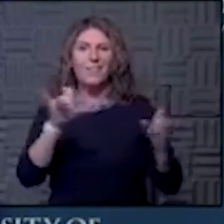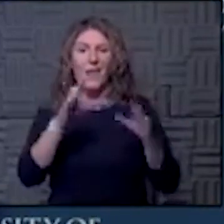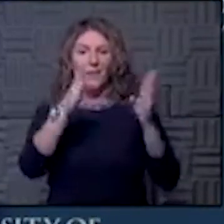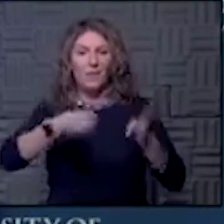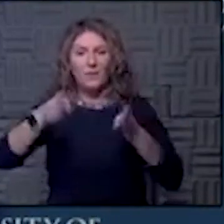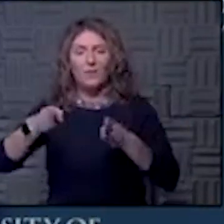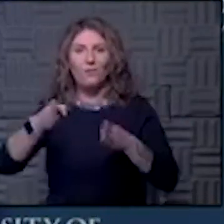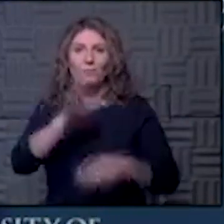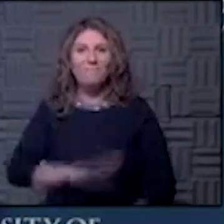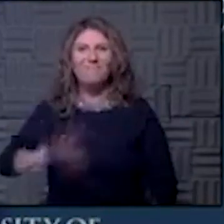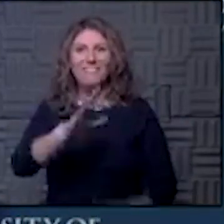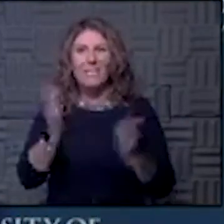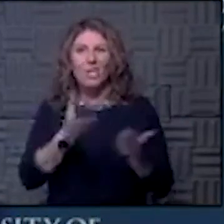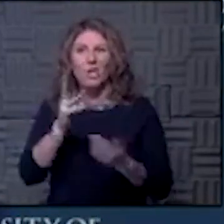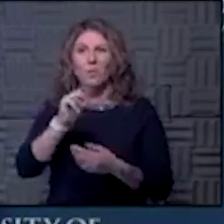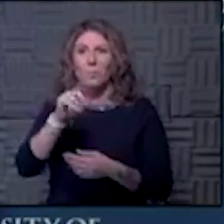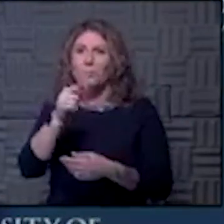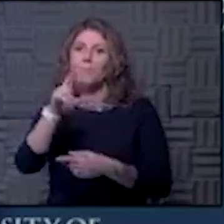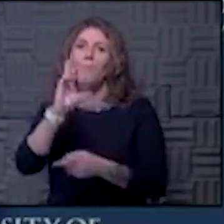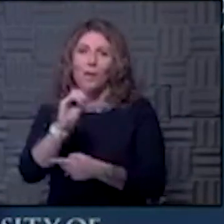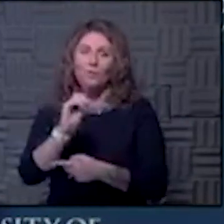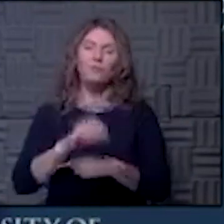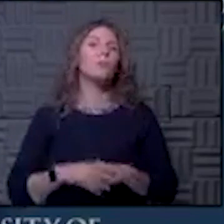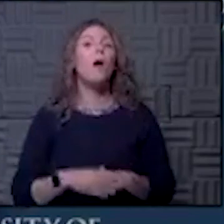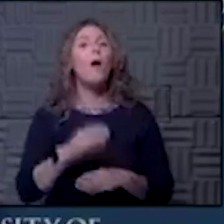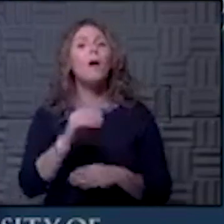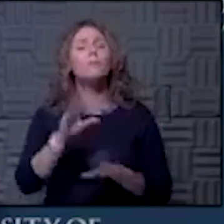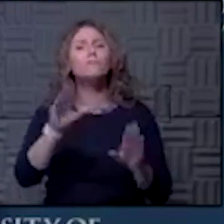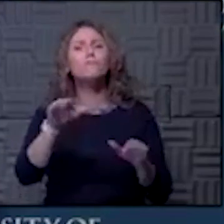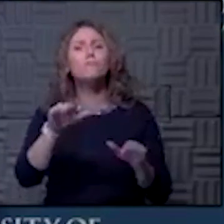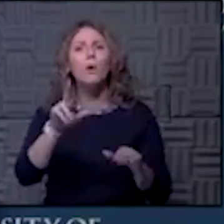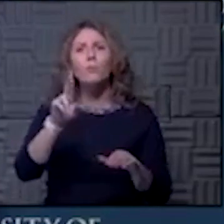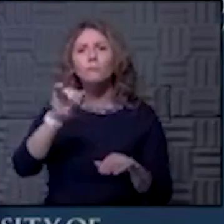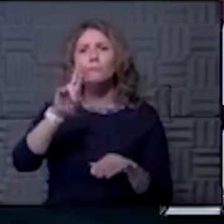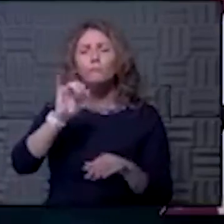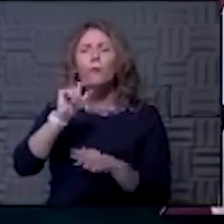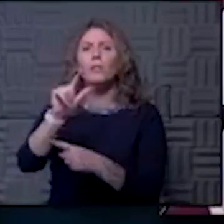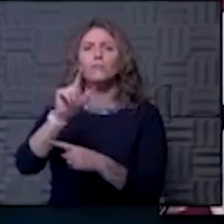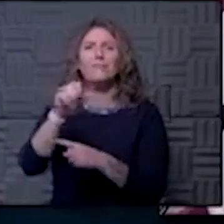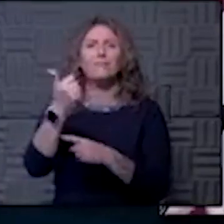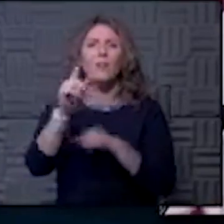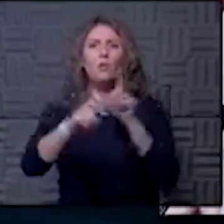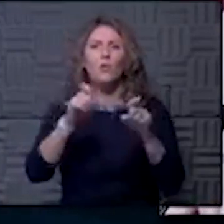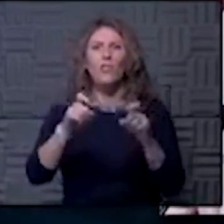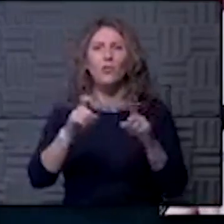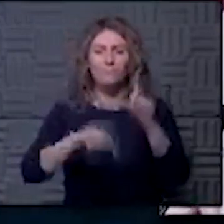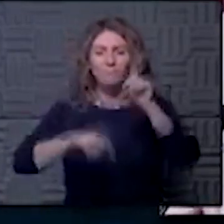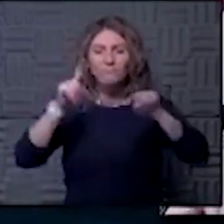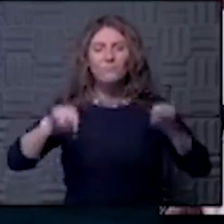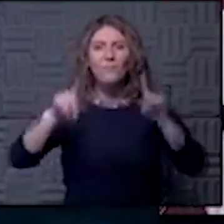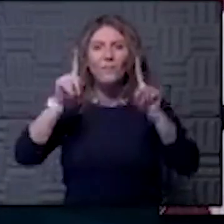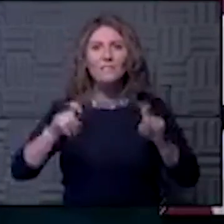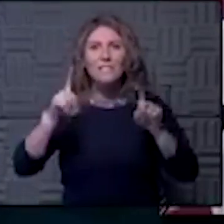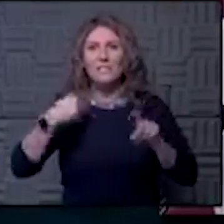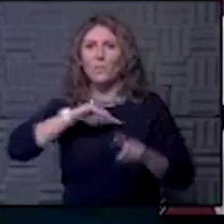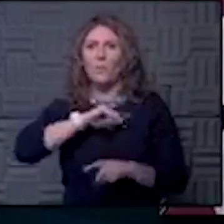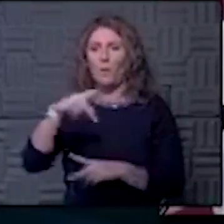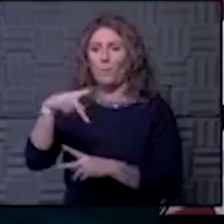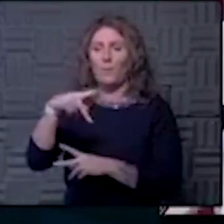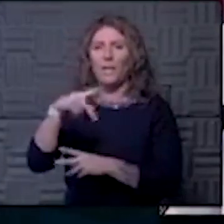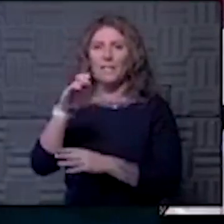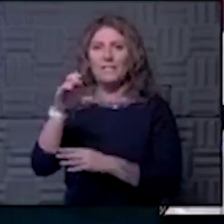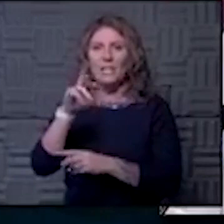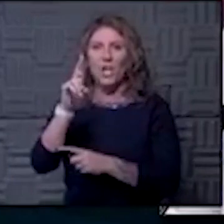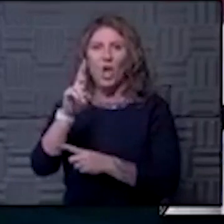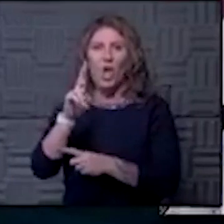in the metro area do. And so, Rachel, here's another question. So, there are a lot of different kind of tests out there. And we're a PCR, we're the